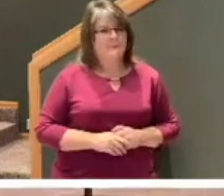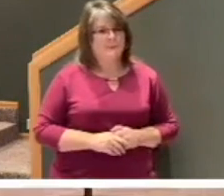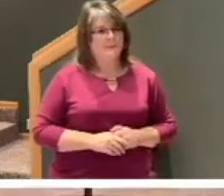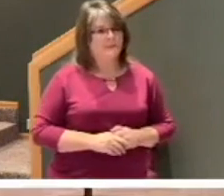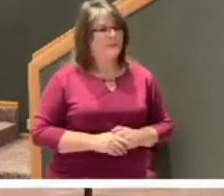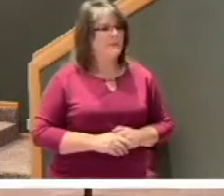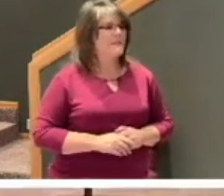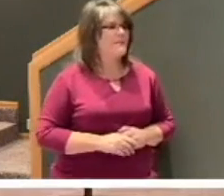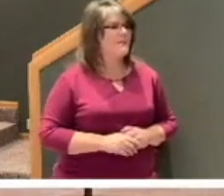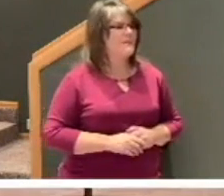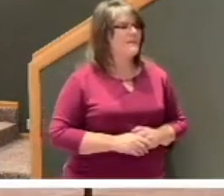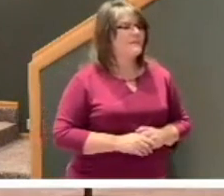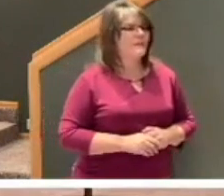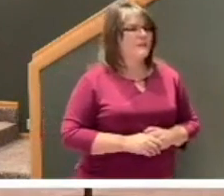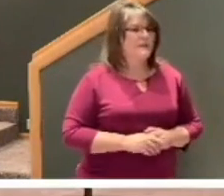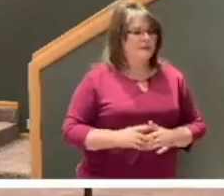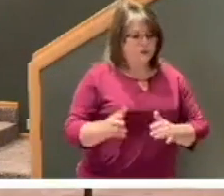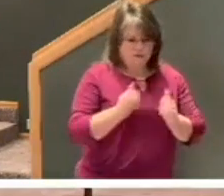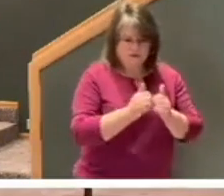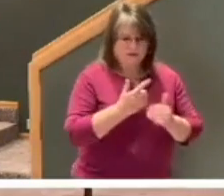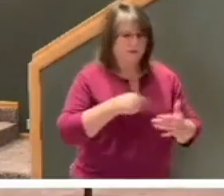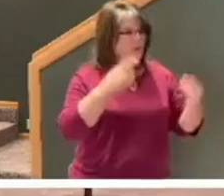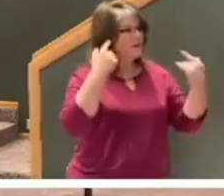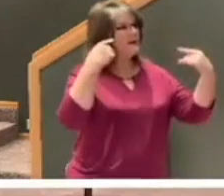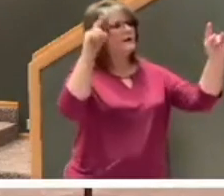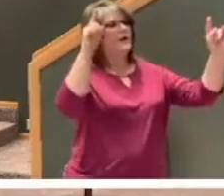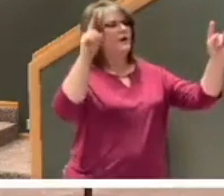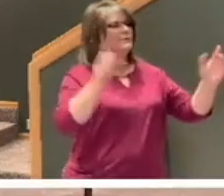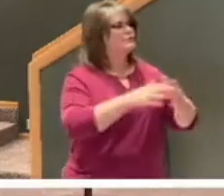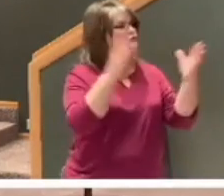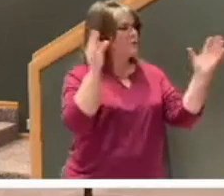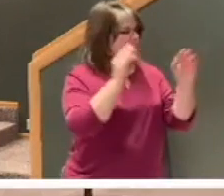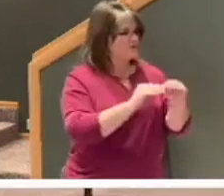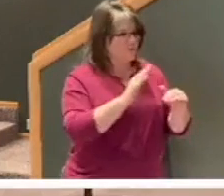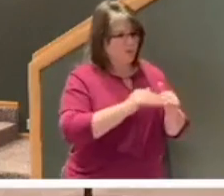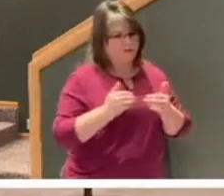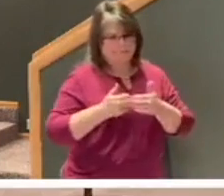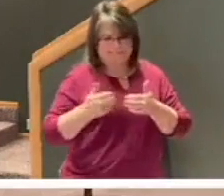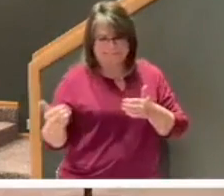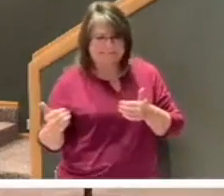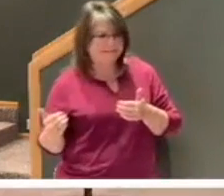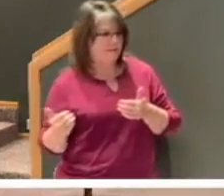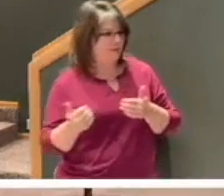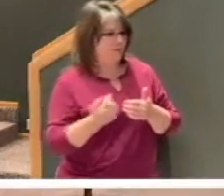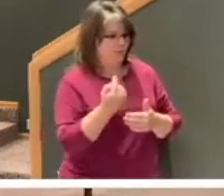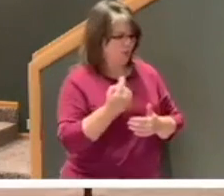You know, collectively, we can accomplish so much more than we could apart.